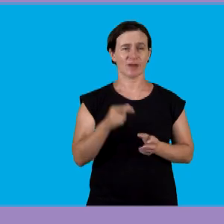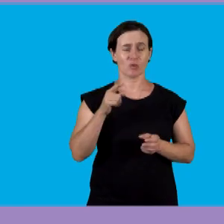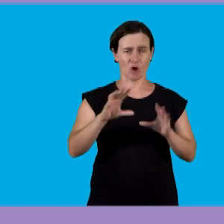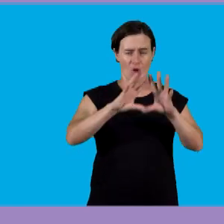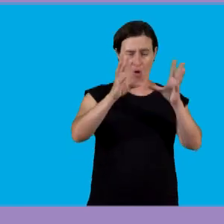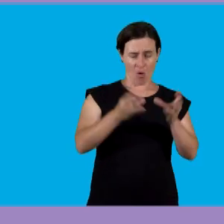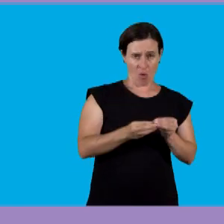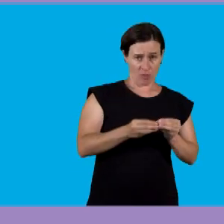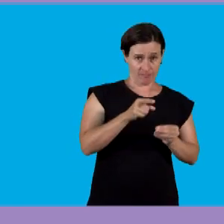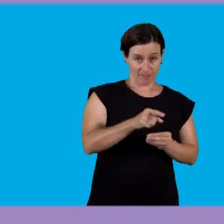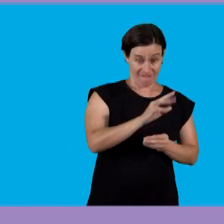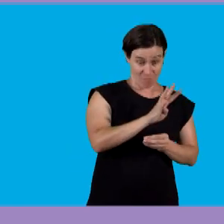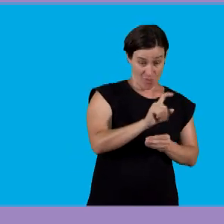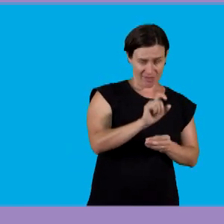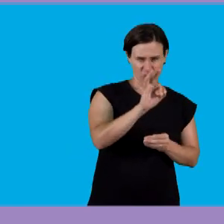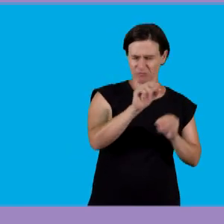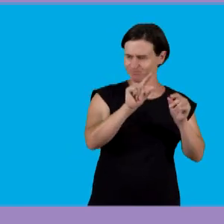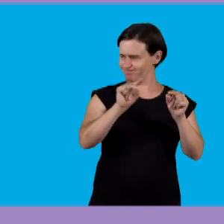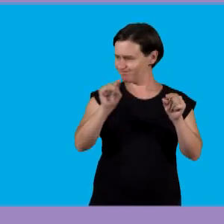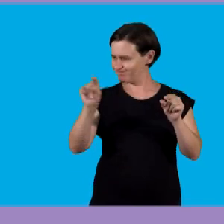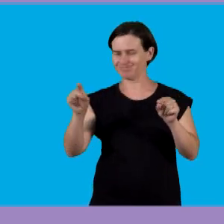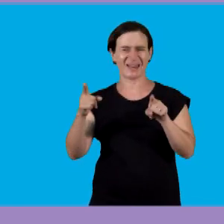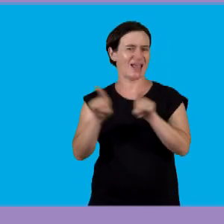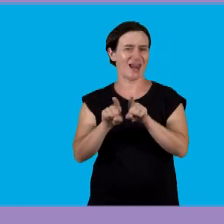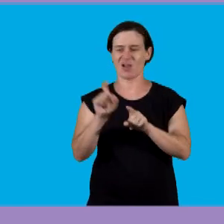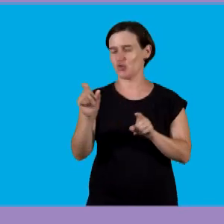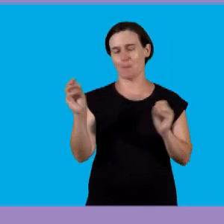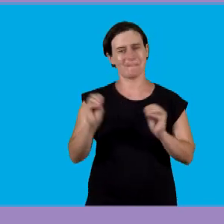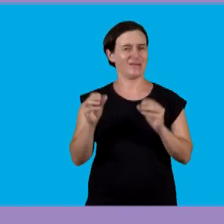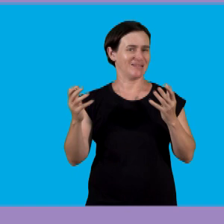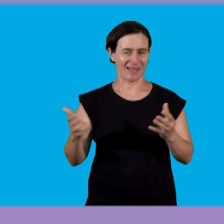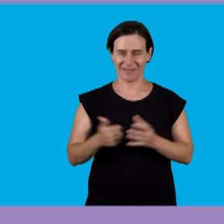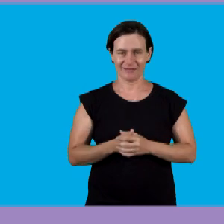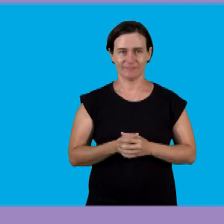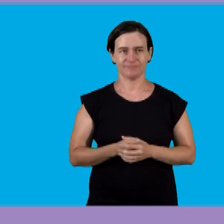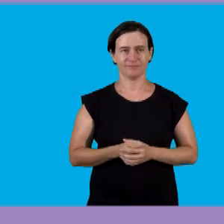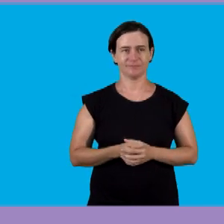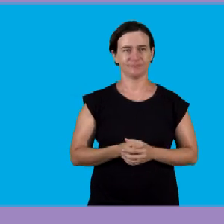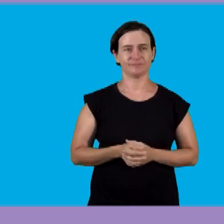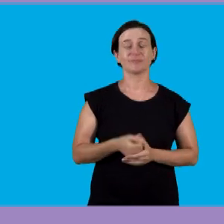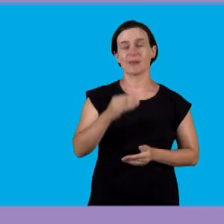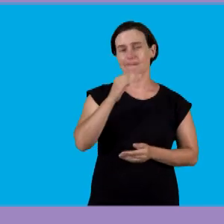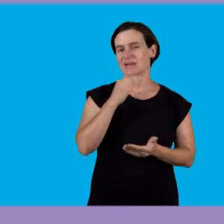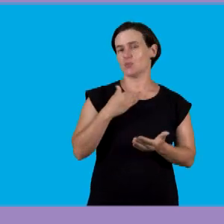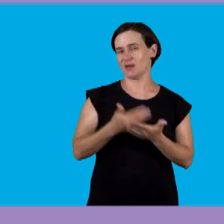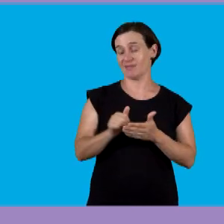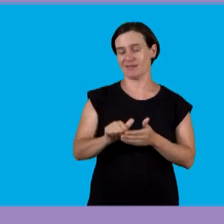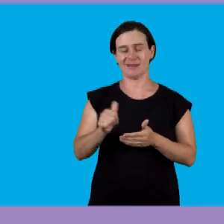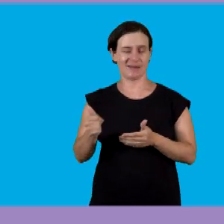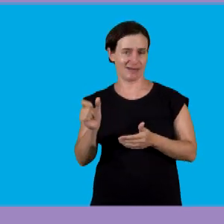whole expression there, we do not have any like term to that. Then we can write